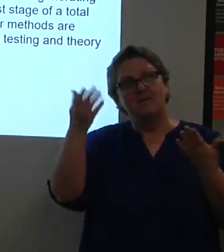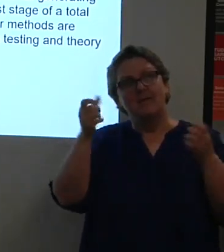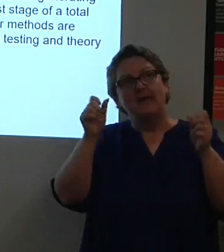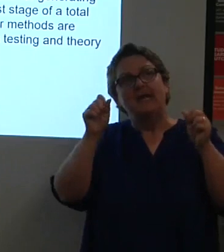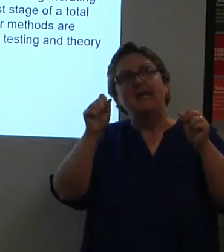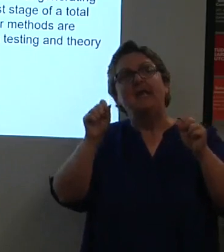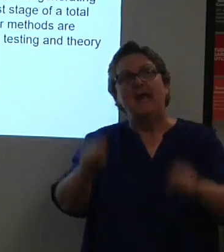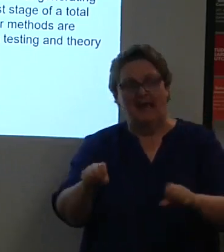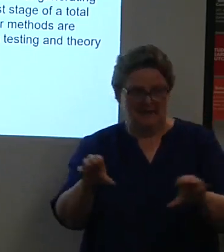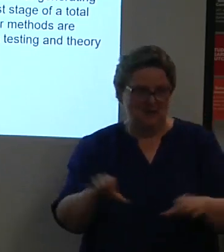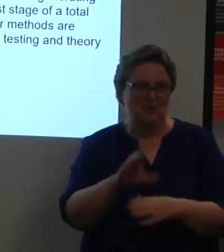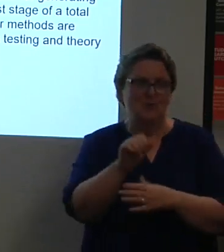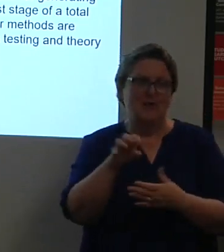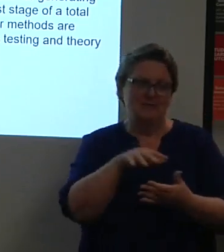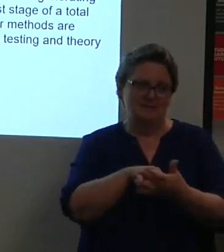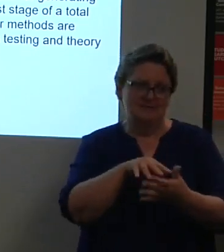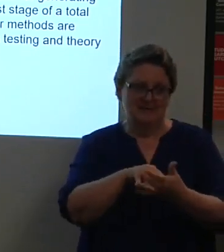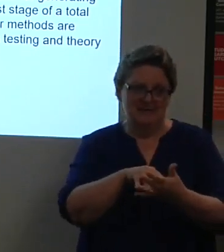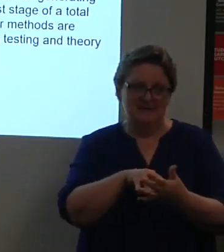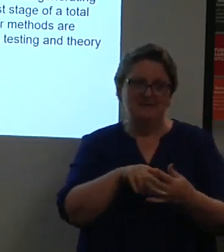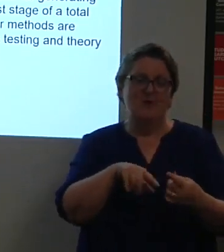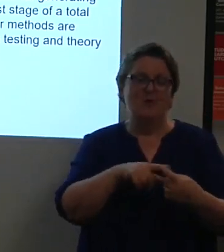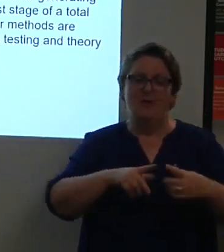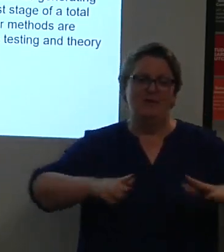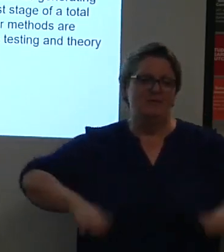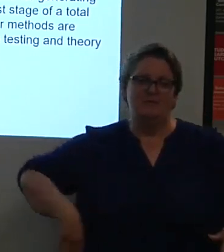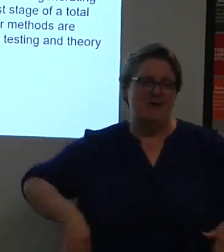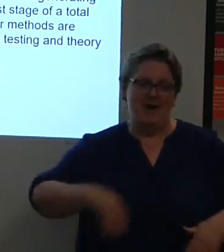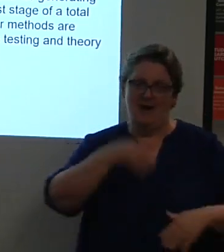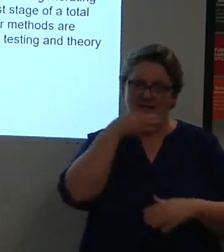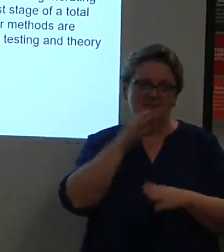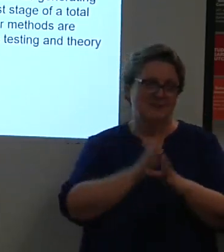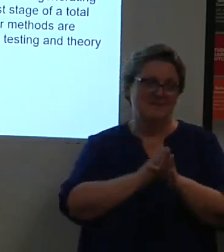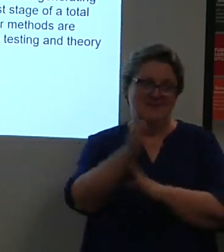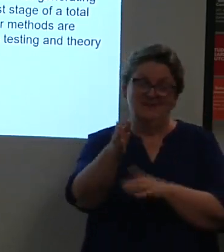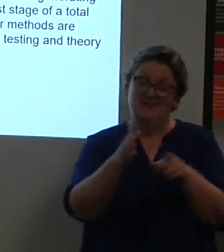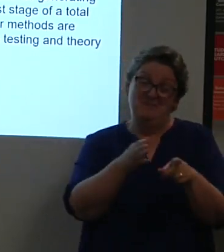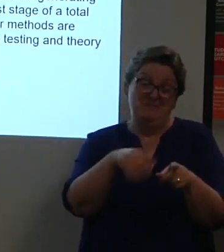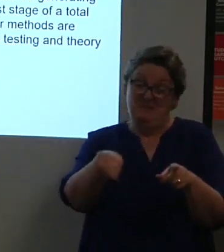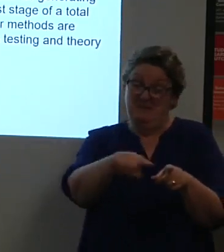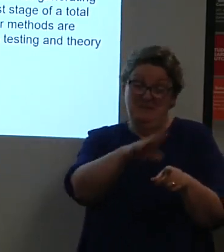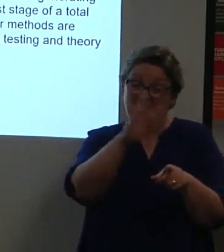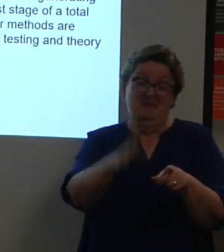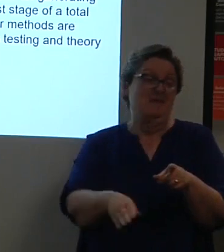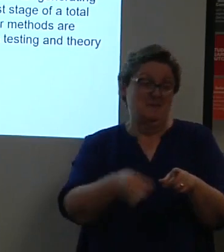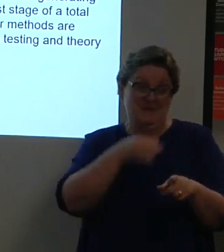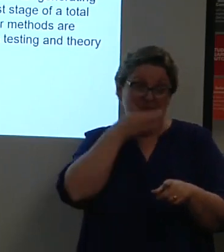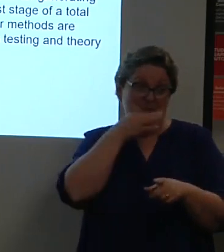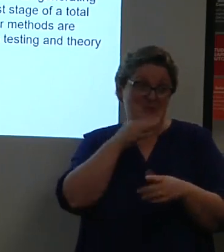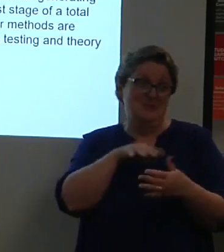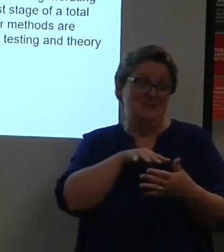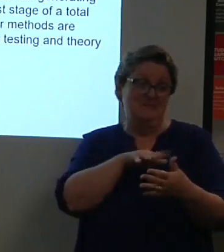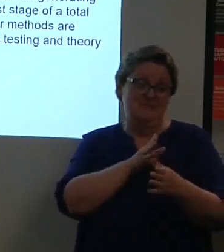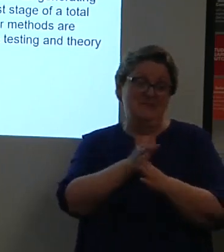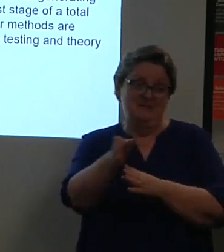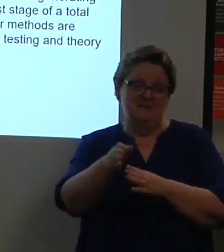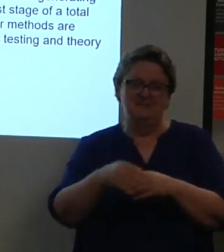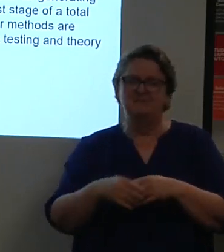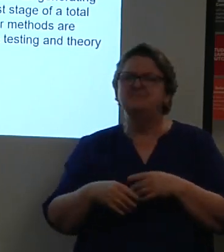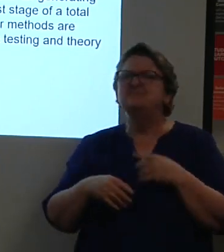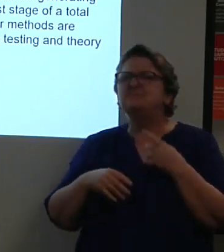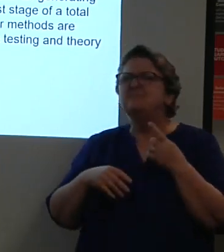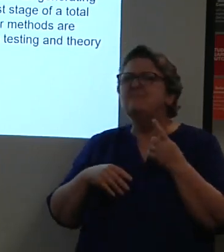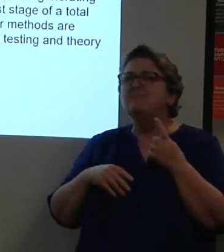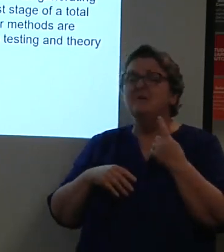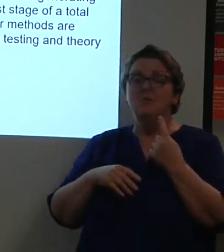study research when they are not yet experts in that field and maybe never going to be experts in that field. One, and we'll look through some other